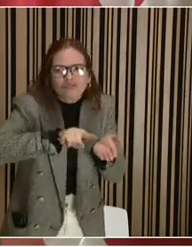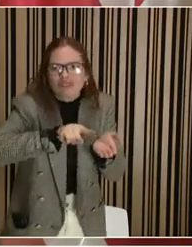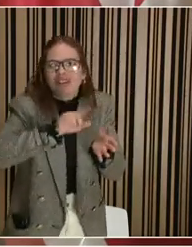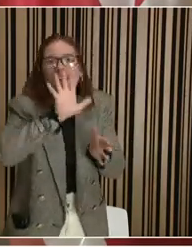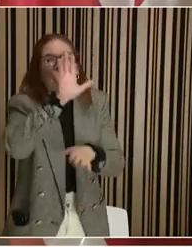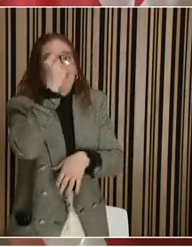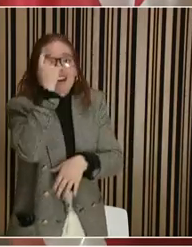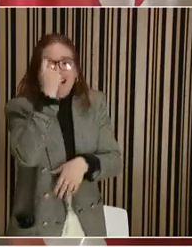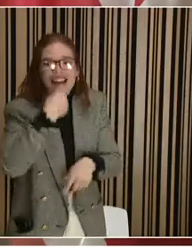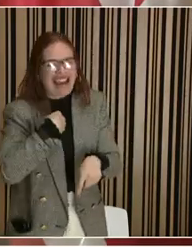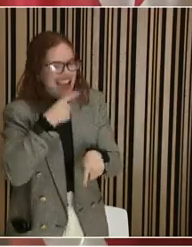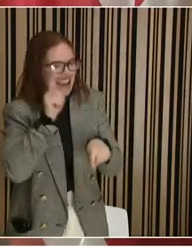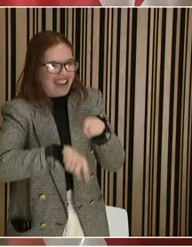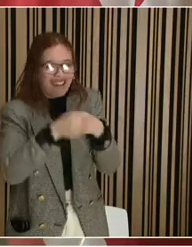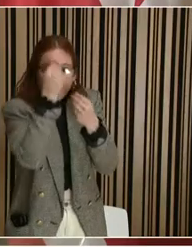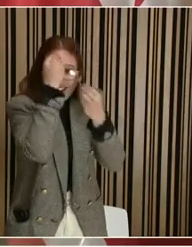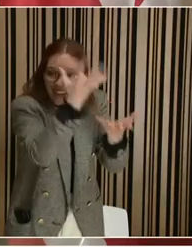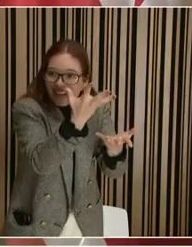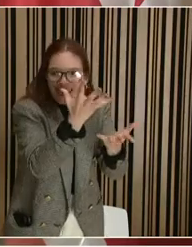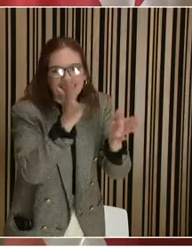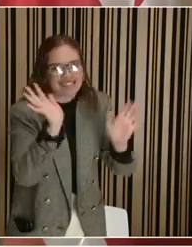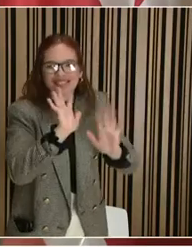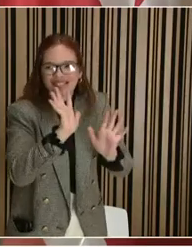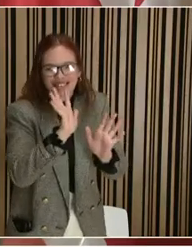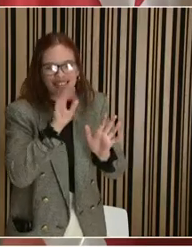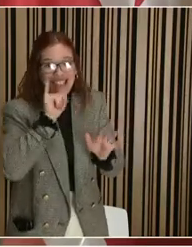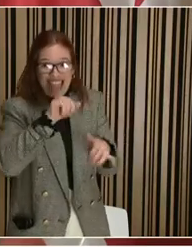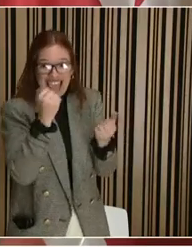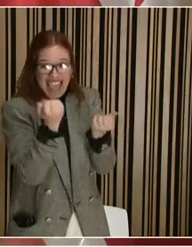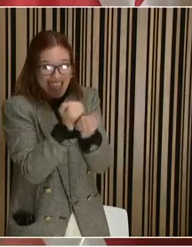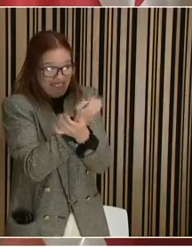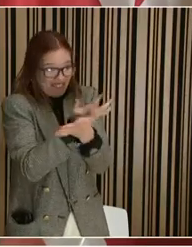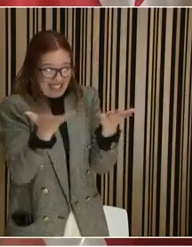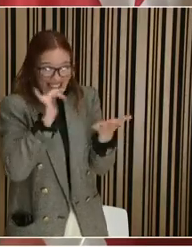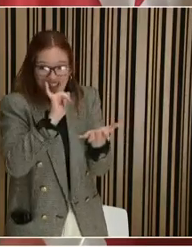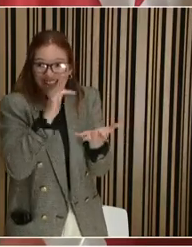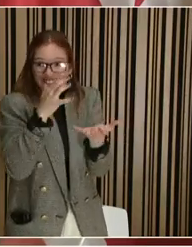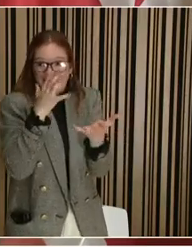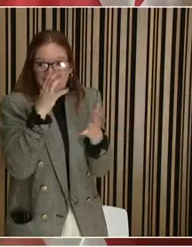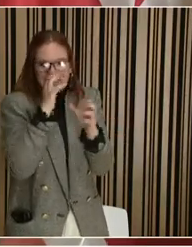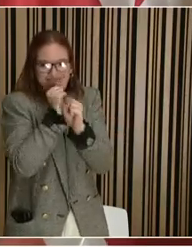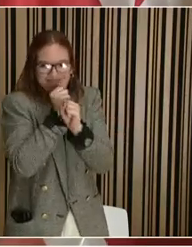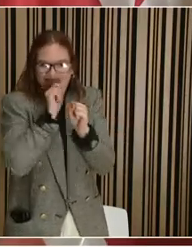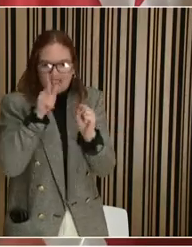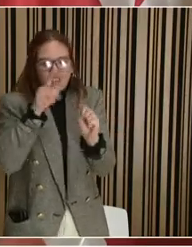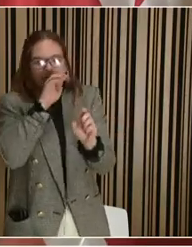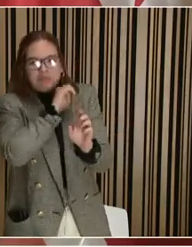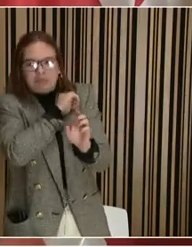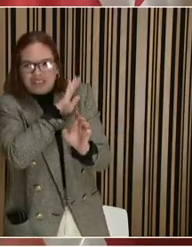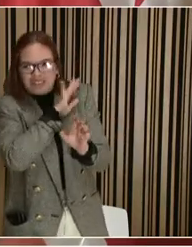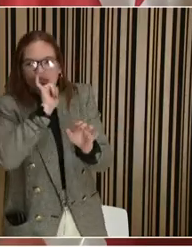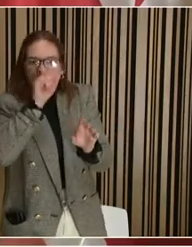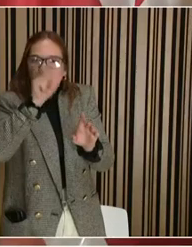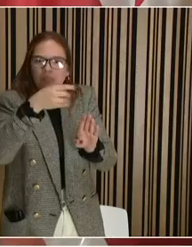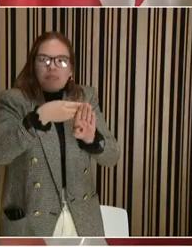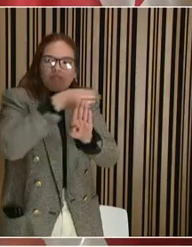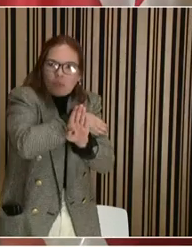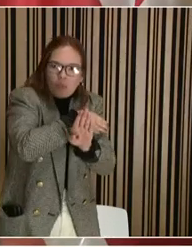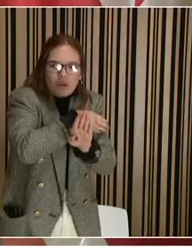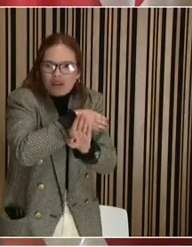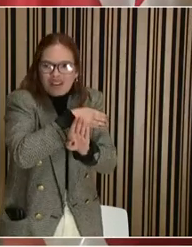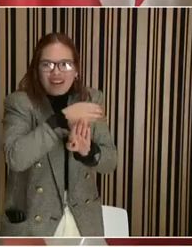this point anything to go with what Mayor Bowser knew at any time. That is not the focus of the